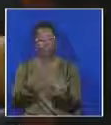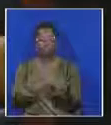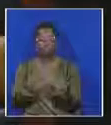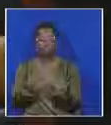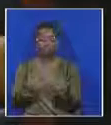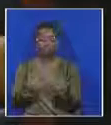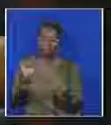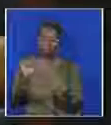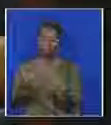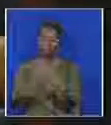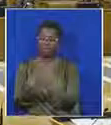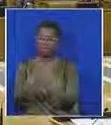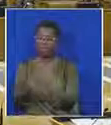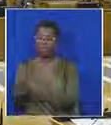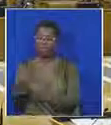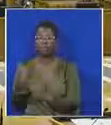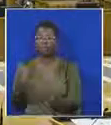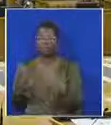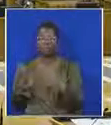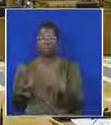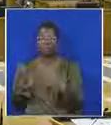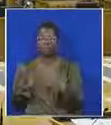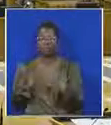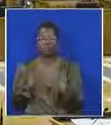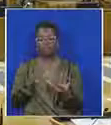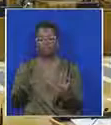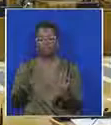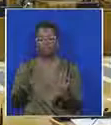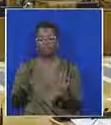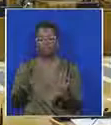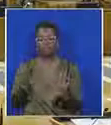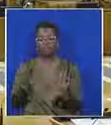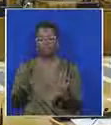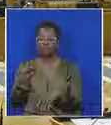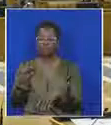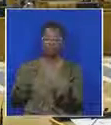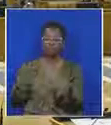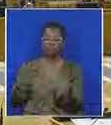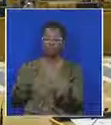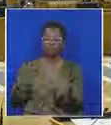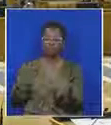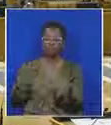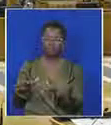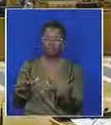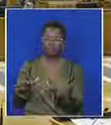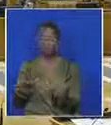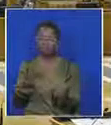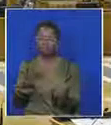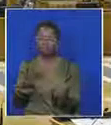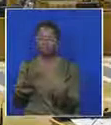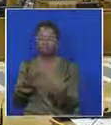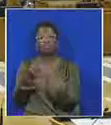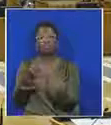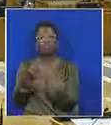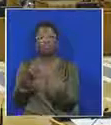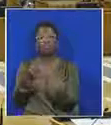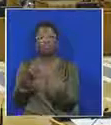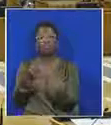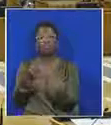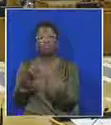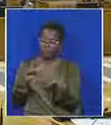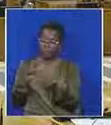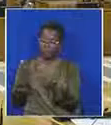Deputy President, in 1987, you whipped up a crowd of NUM workers with your loudhailer and sent them out on the